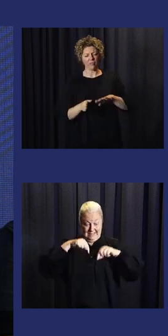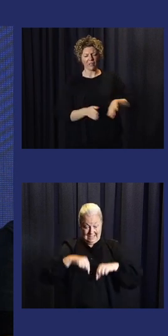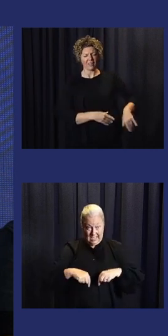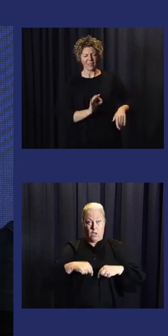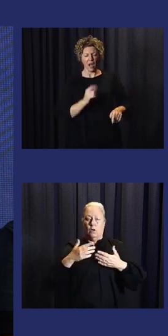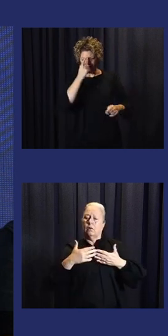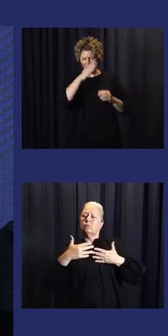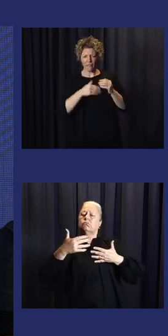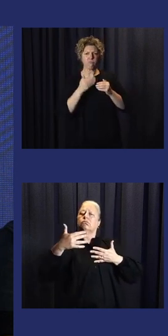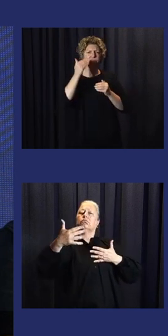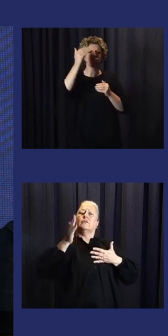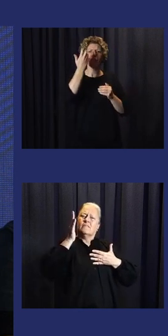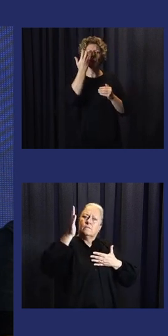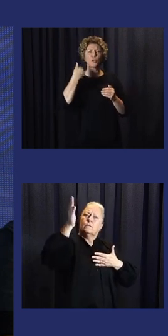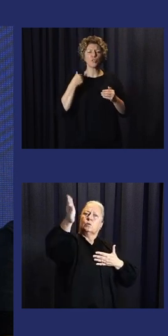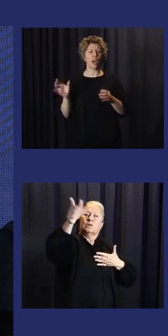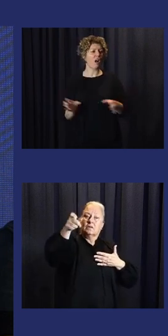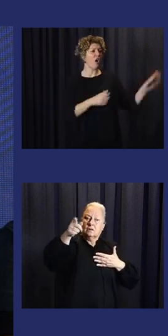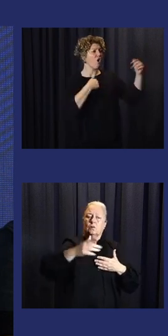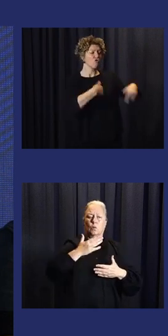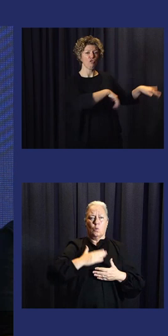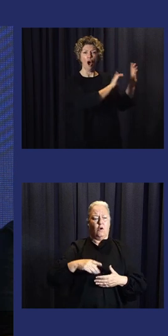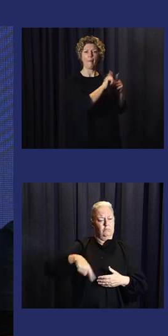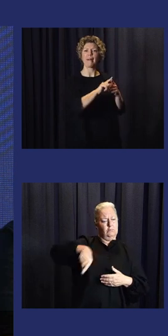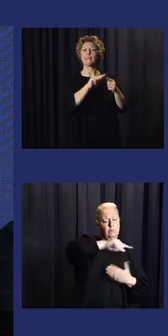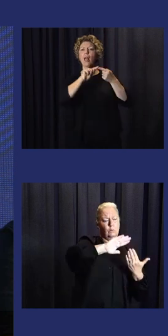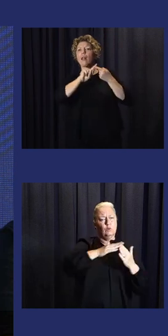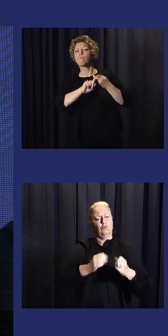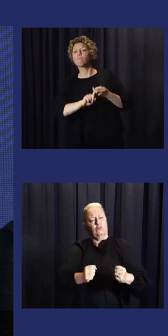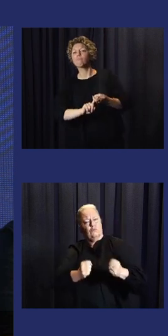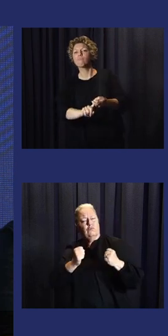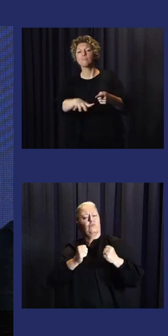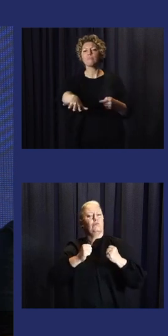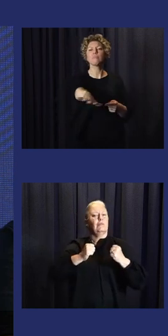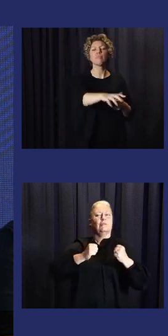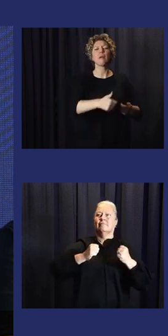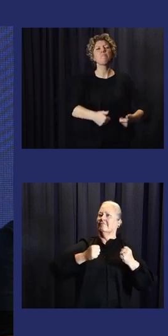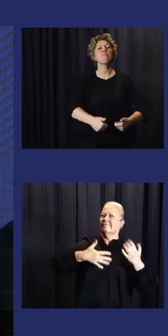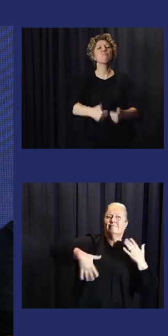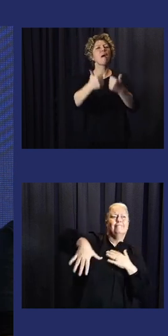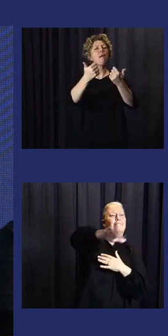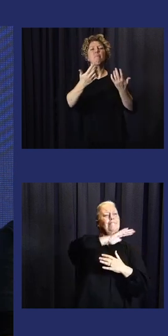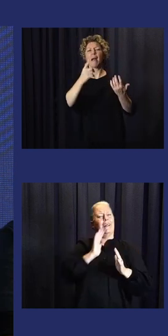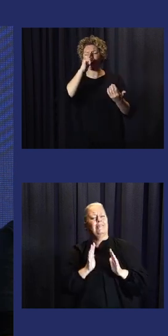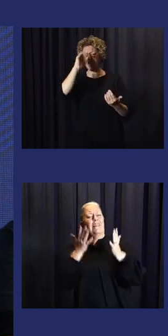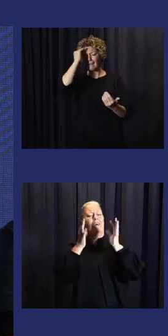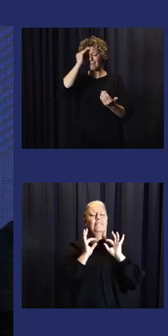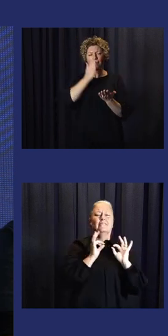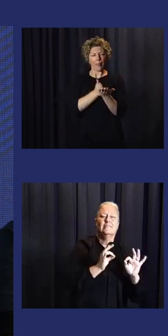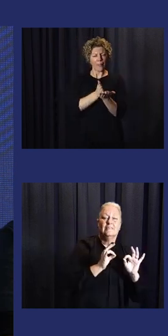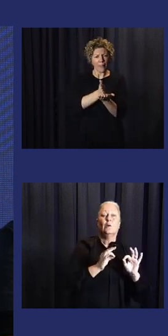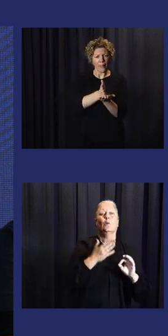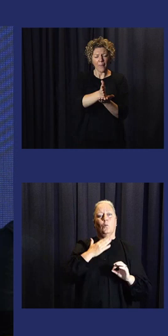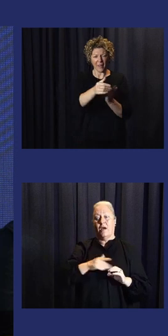long term to make sure that we have resilient communities and that we are indeed putting the money